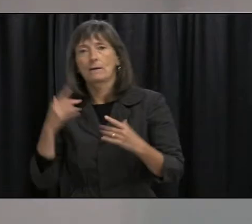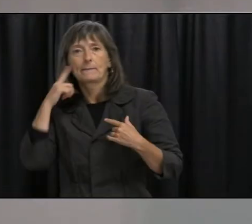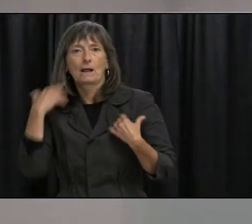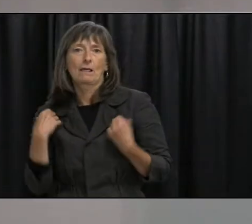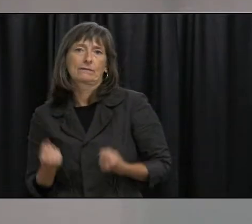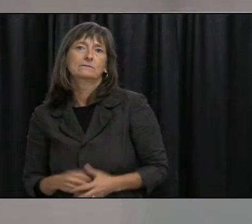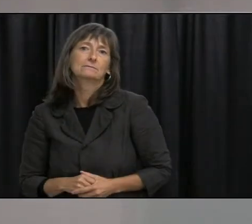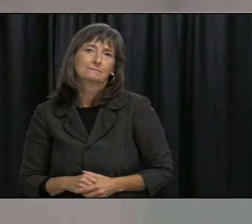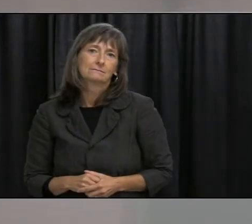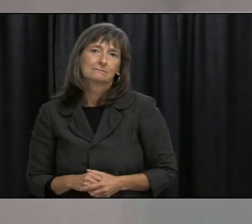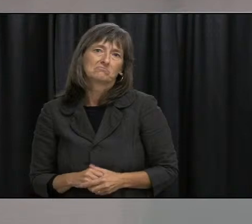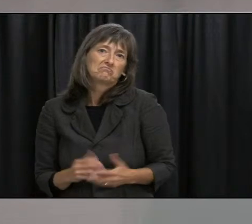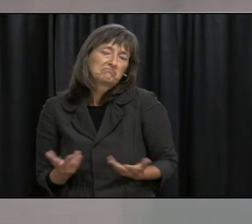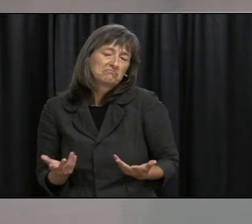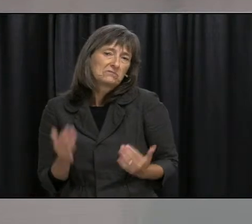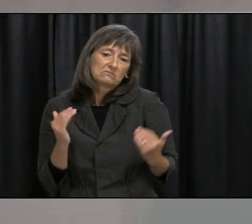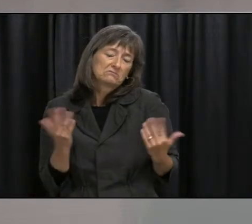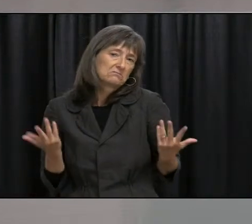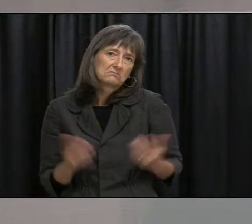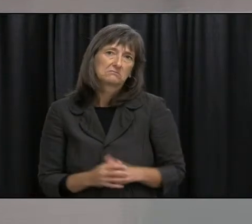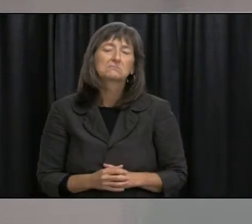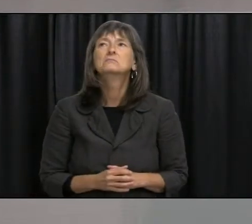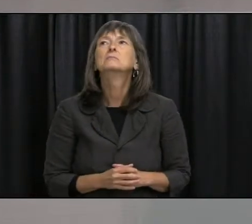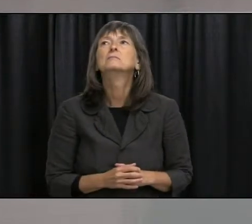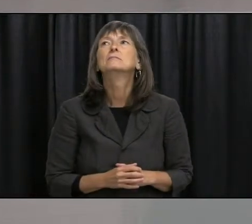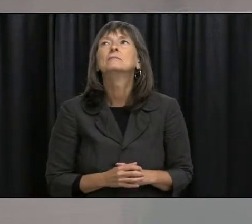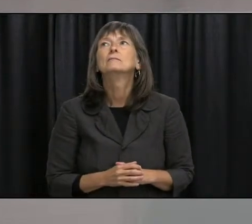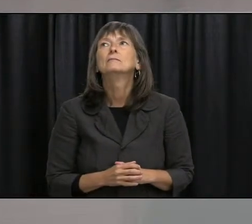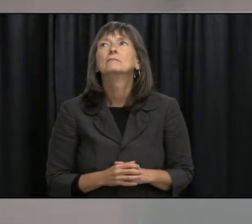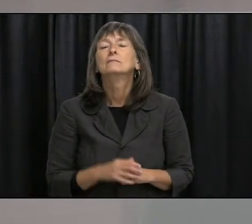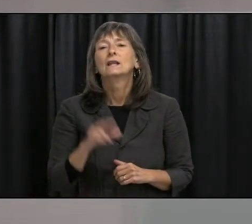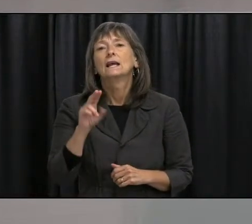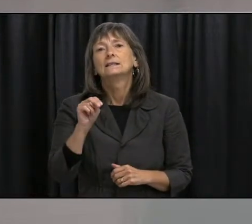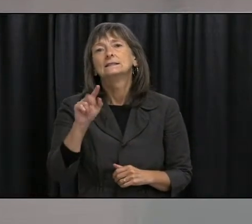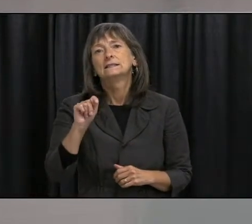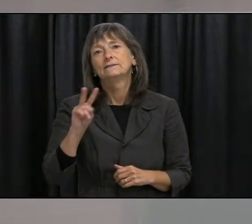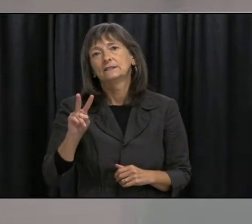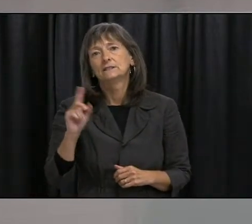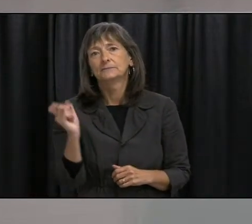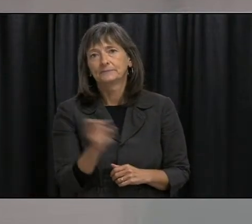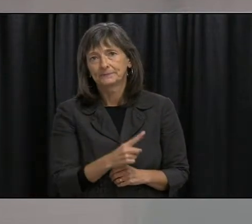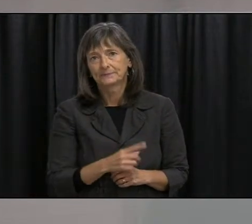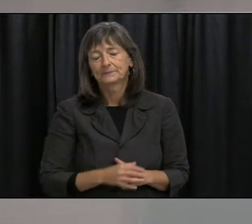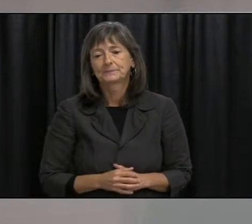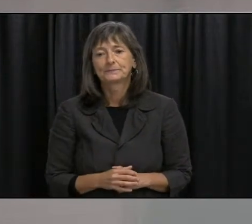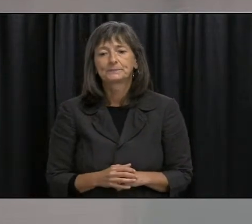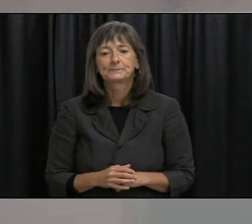you. Next, we'll hear from Leila Baudouin of NTV News. Please go ahead.